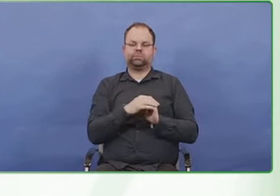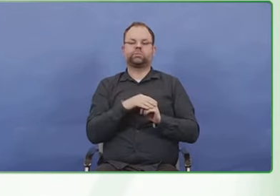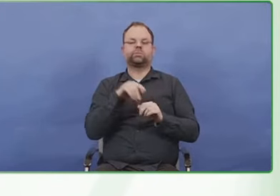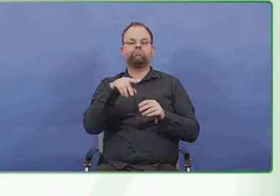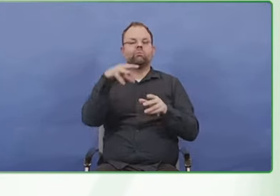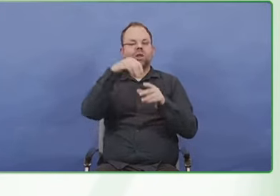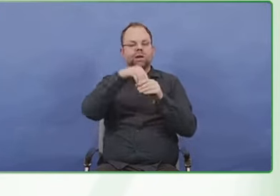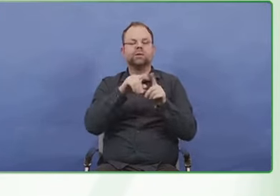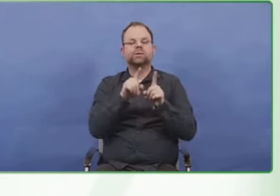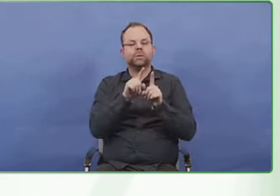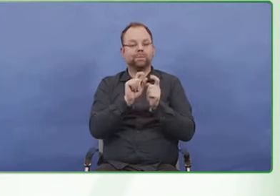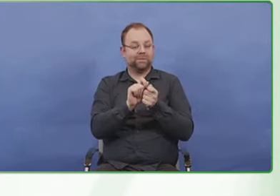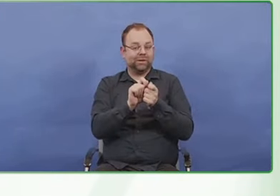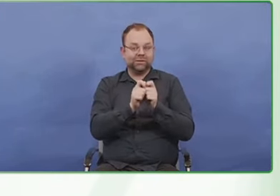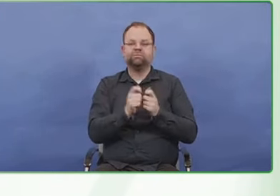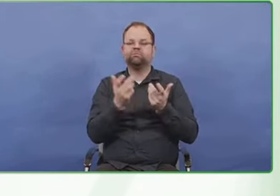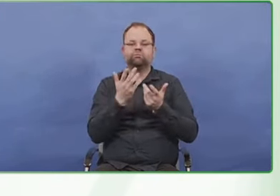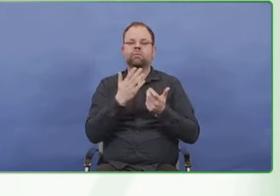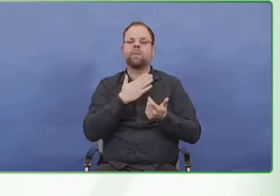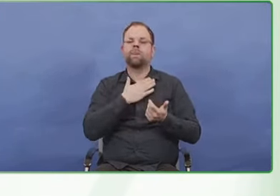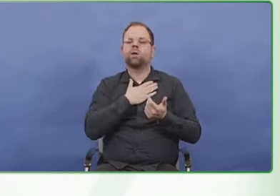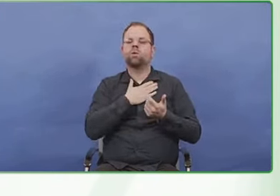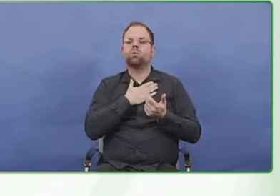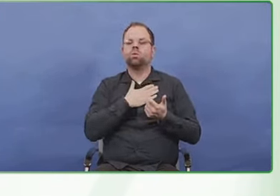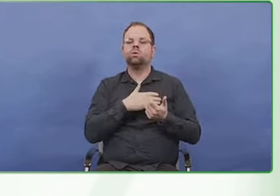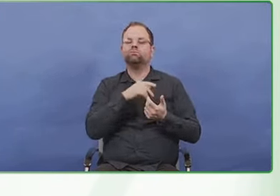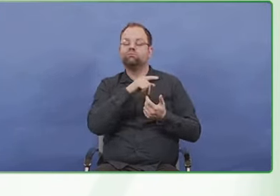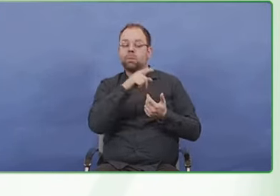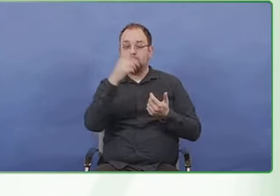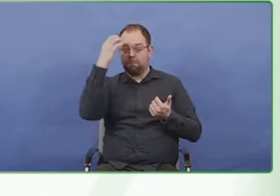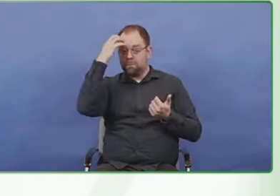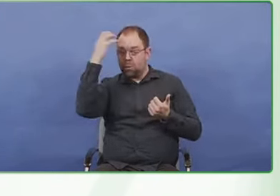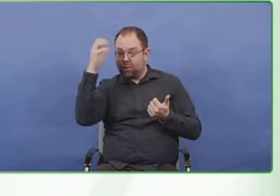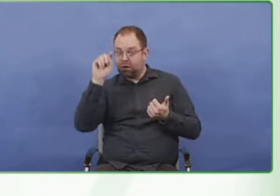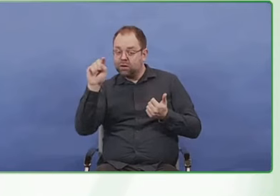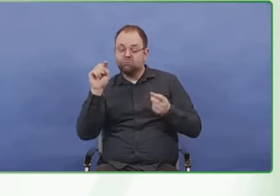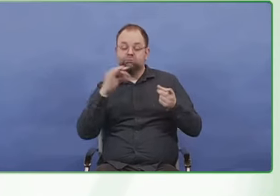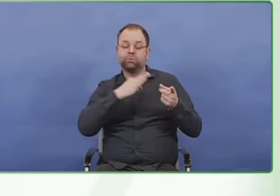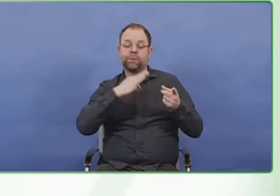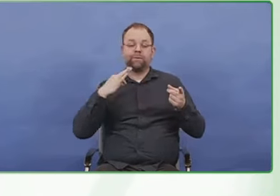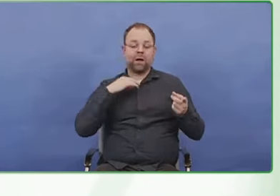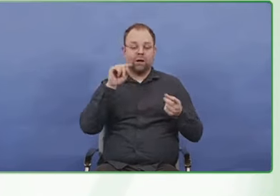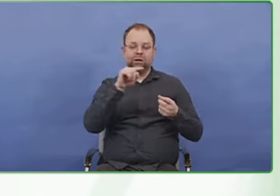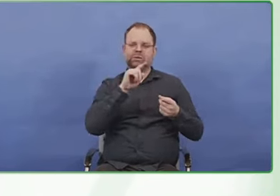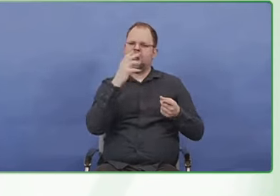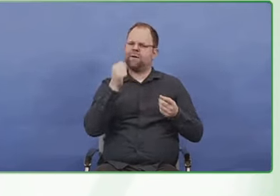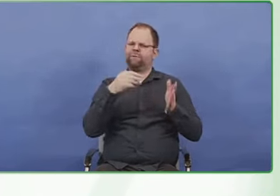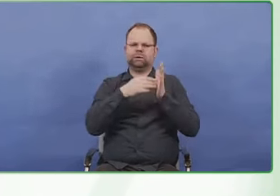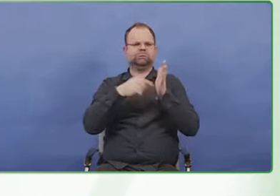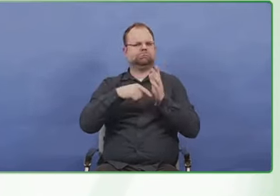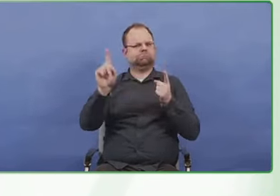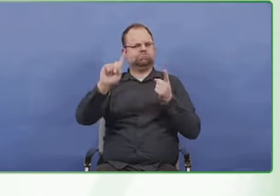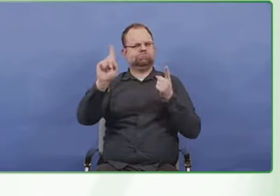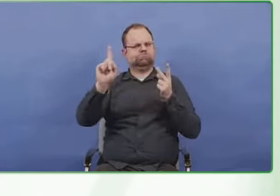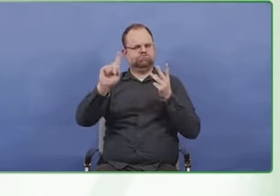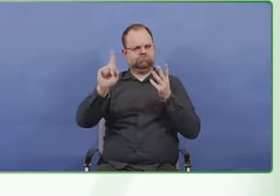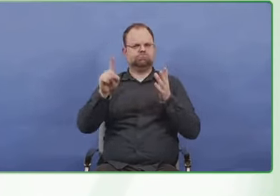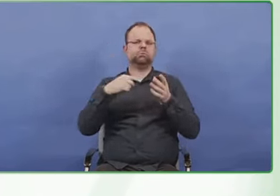to implement the law. The more, the bigger the size and the stronger the obligee,